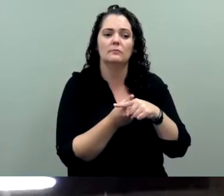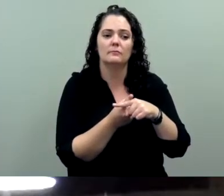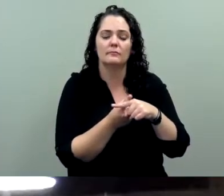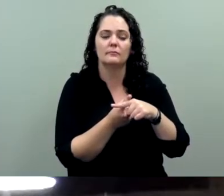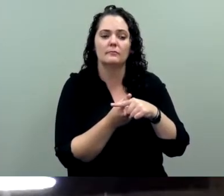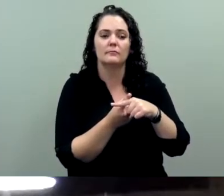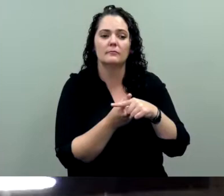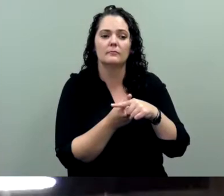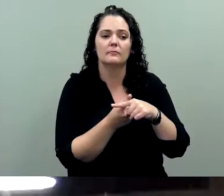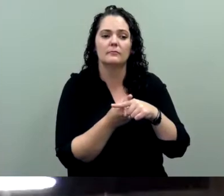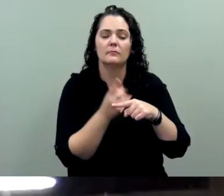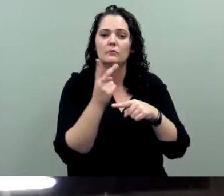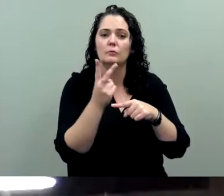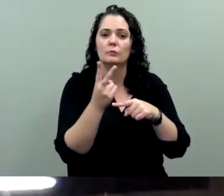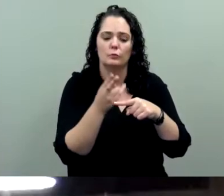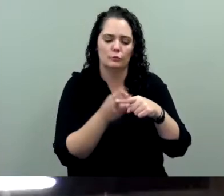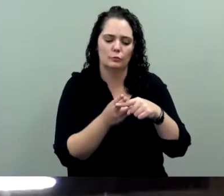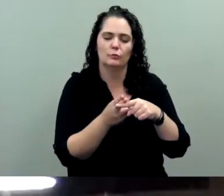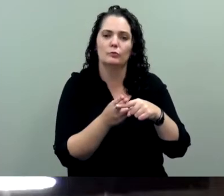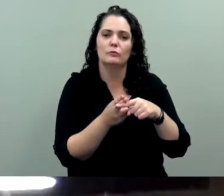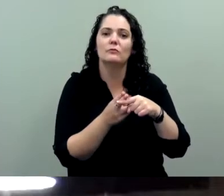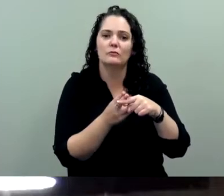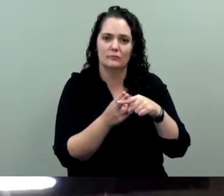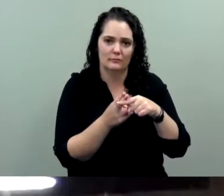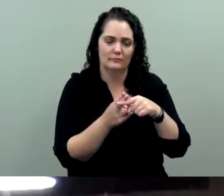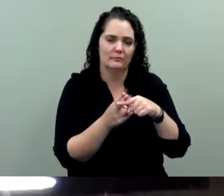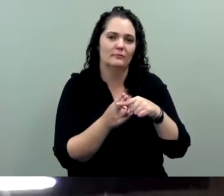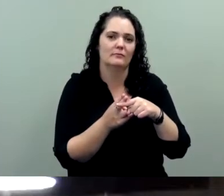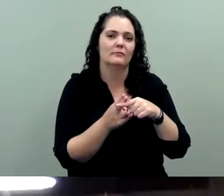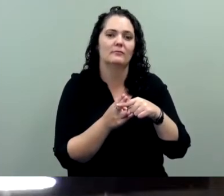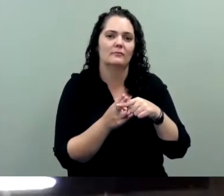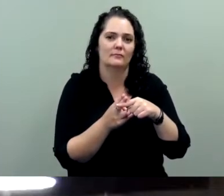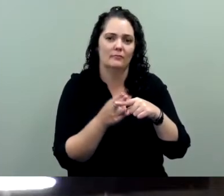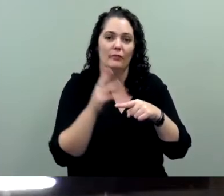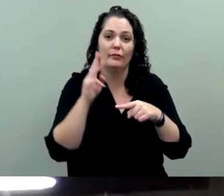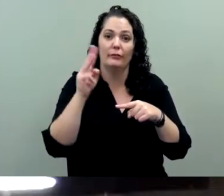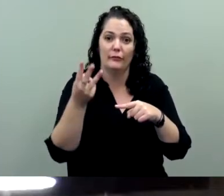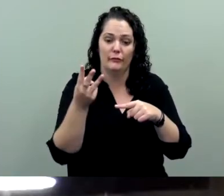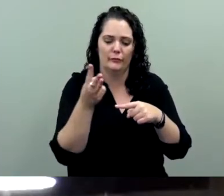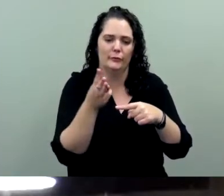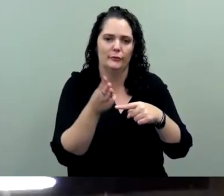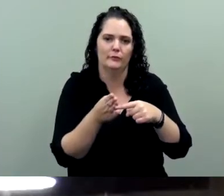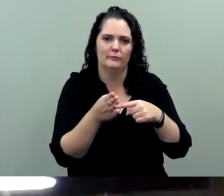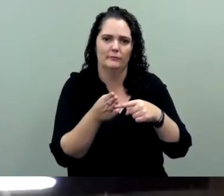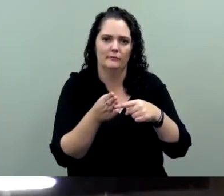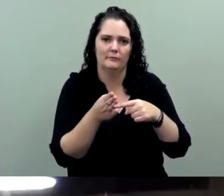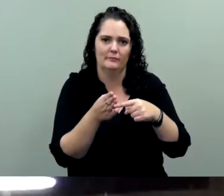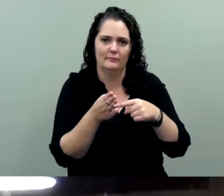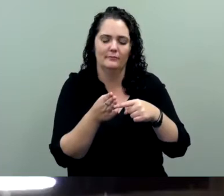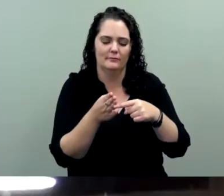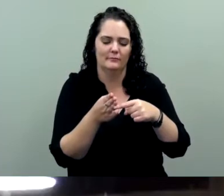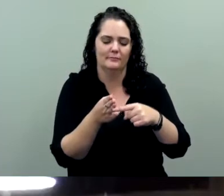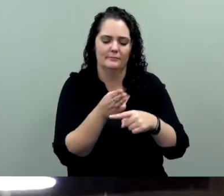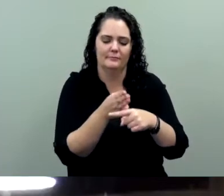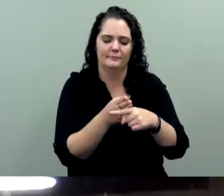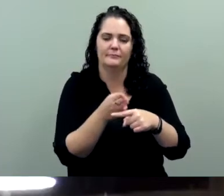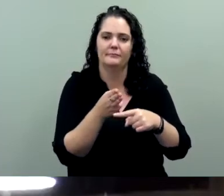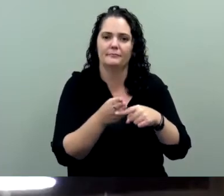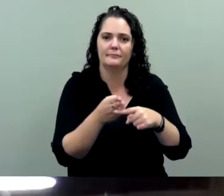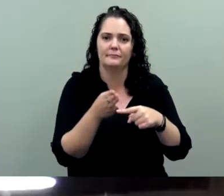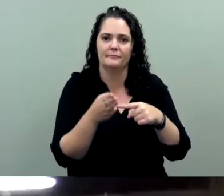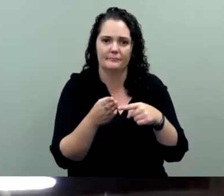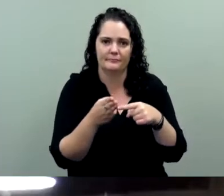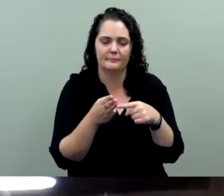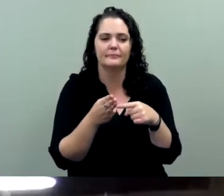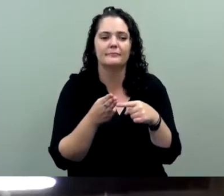it in on the medial there in the middle. Okay, and I'm going to take a third rubber band and I'm going to put it there